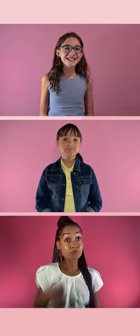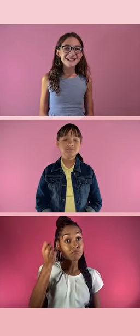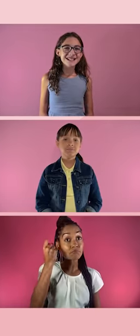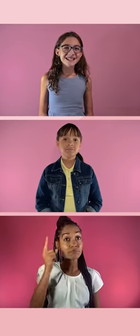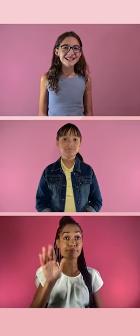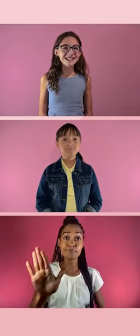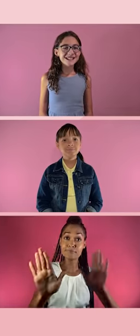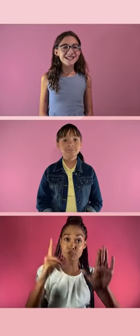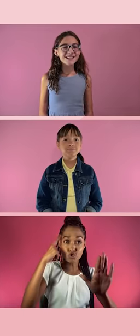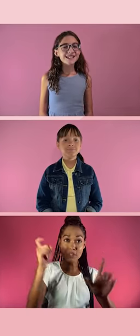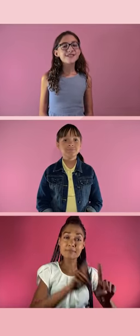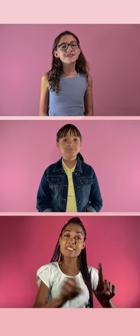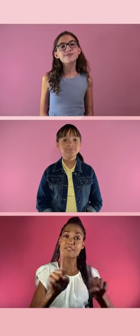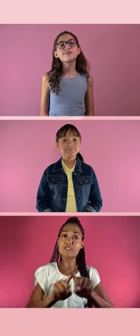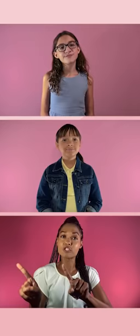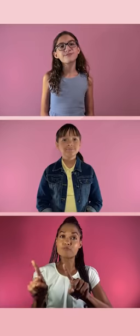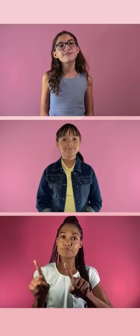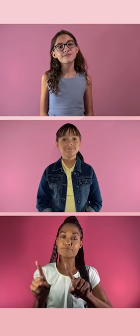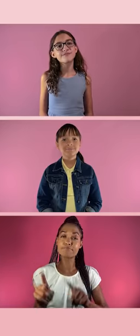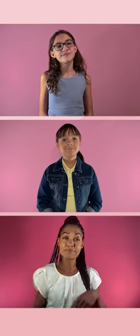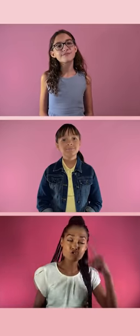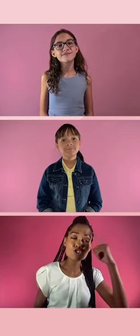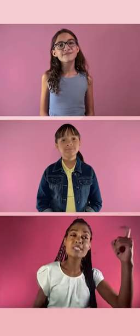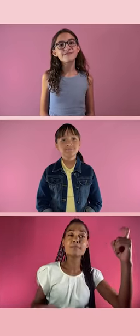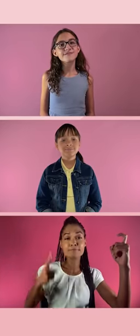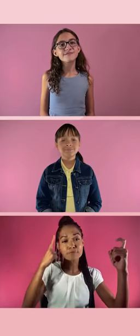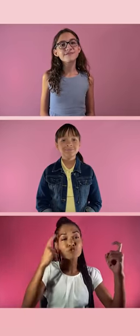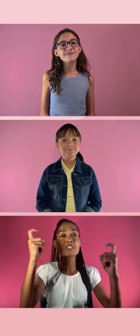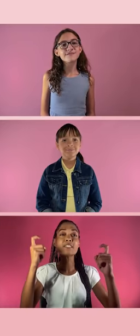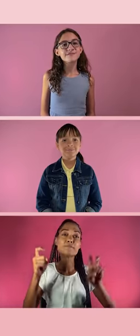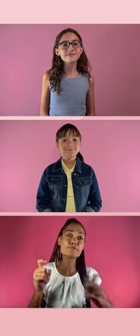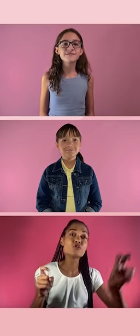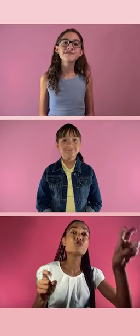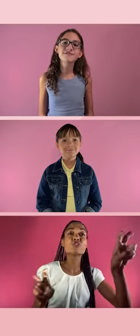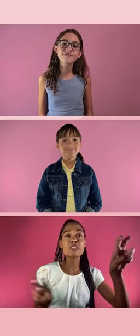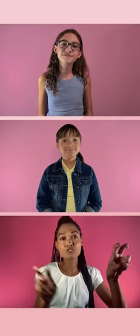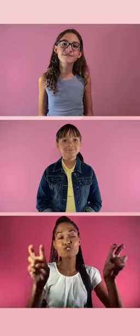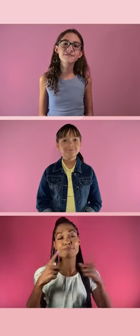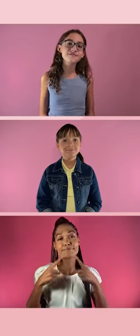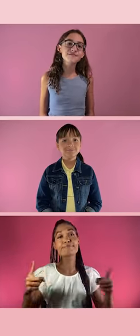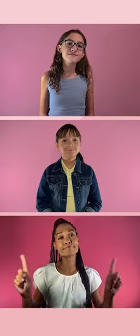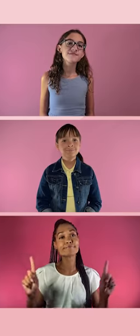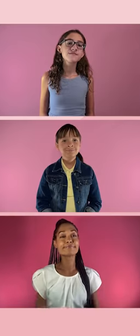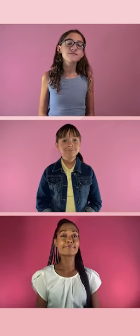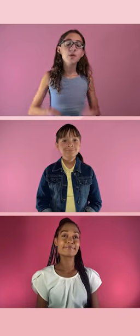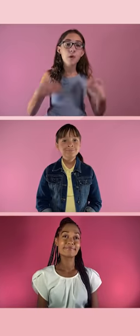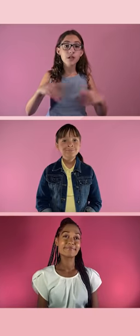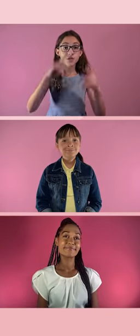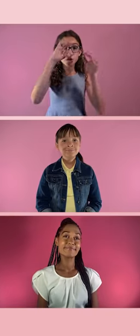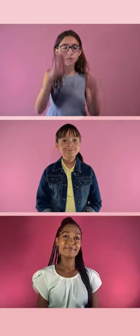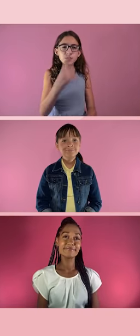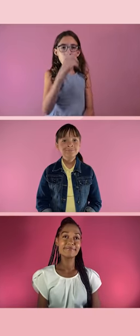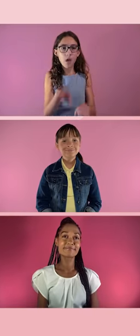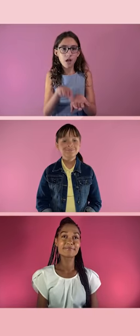Now mind you, everyone's dream will be a bit different because we all have our own dreams, our own journeys to get where we're going. Wow,